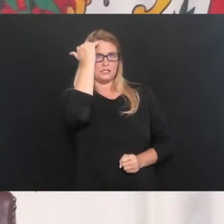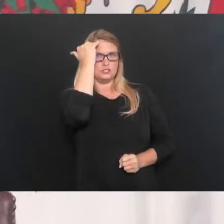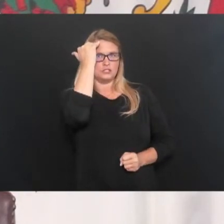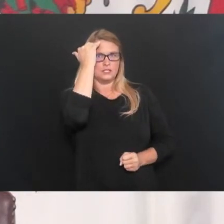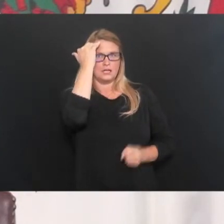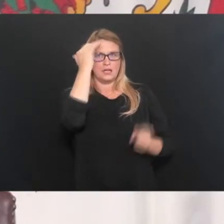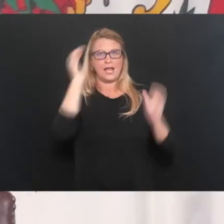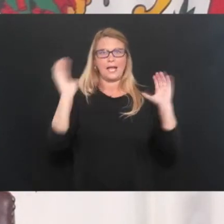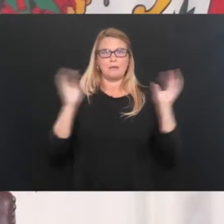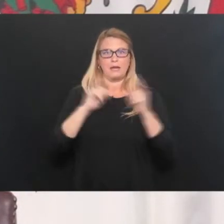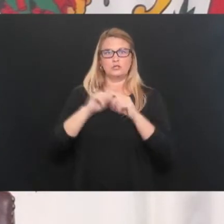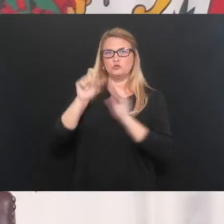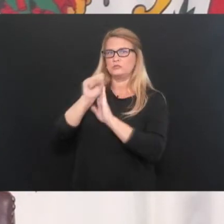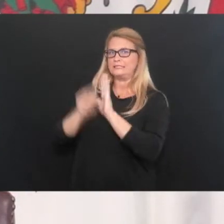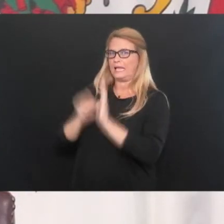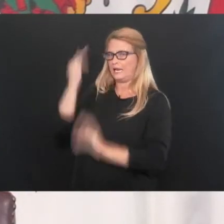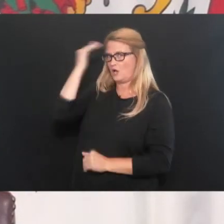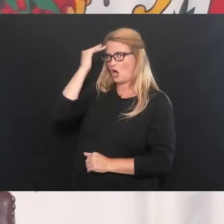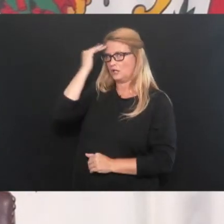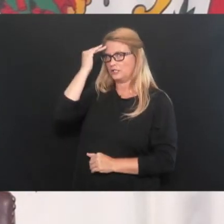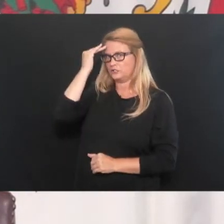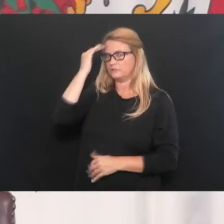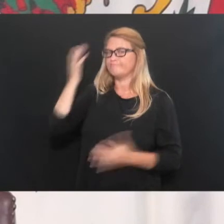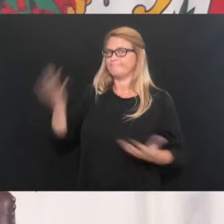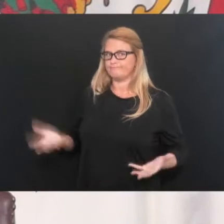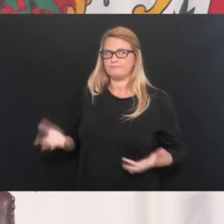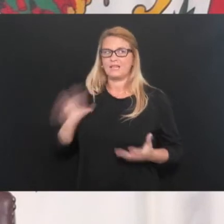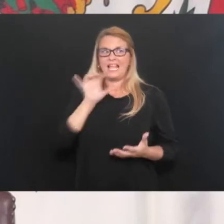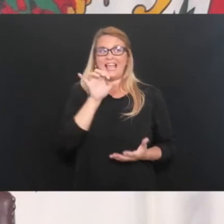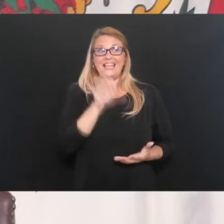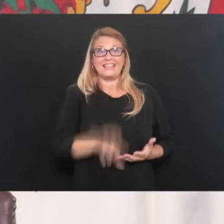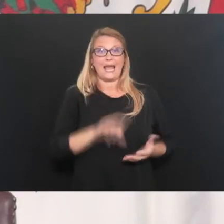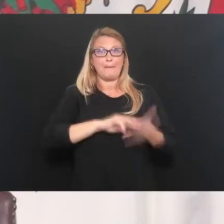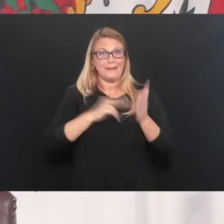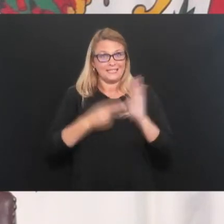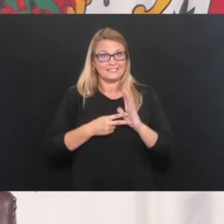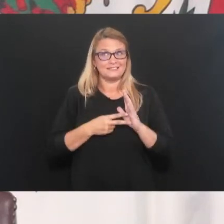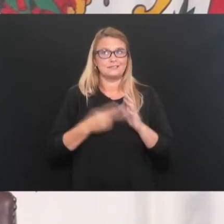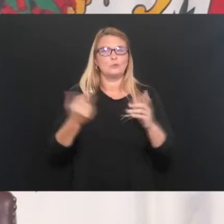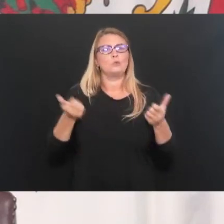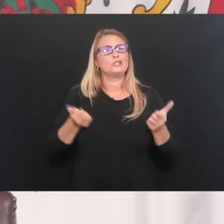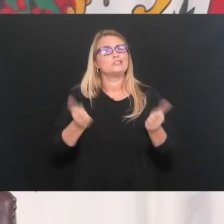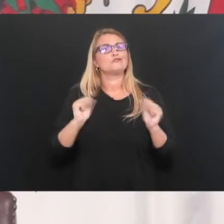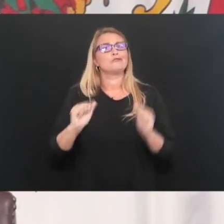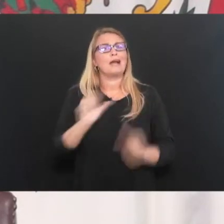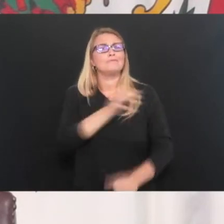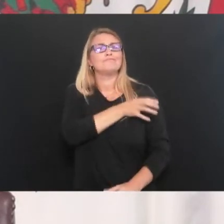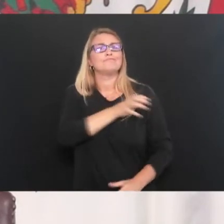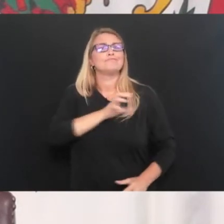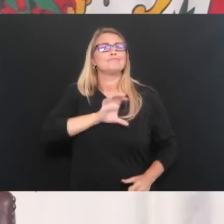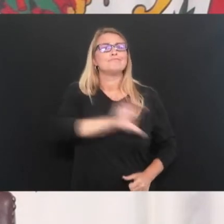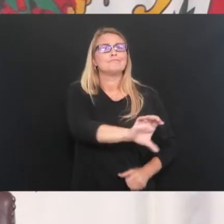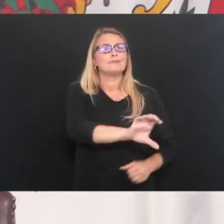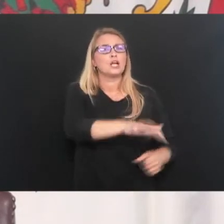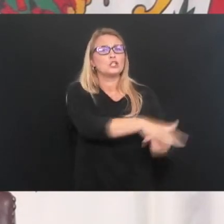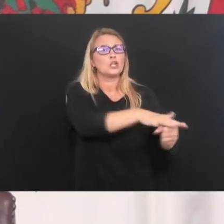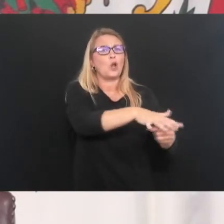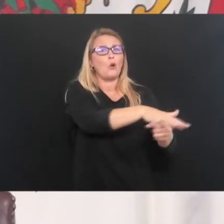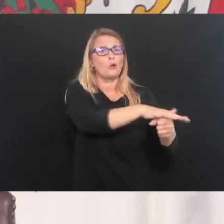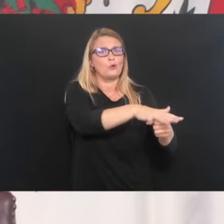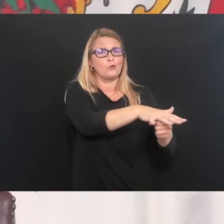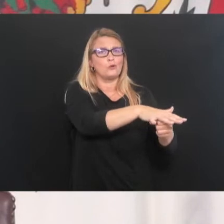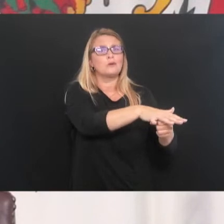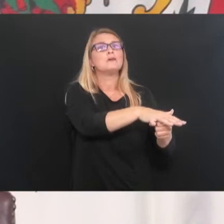going on in a certain area of our state. And so therefore, we've tried to give more leeway on a